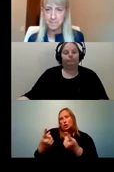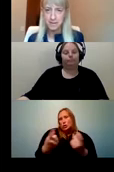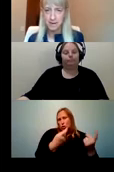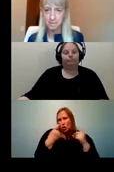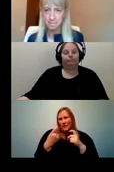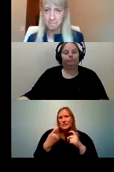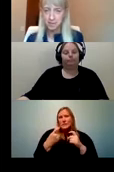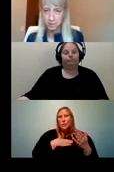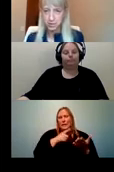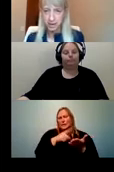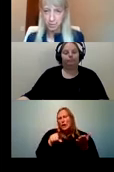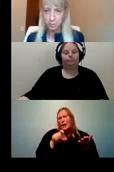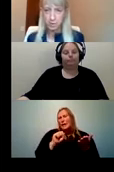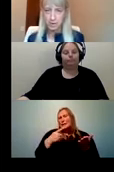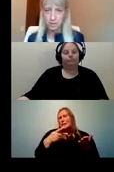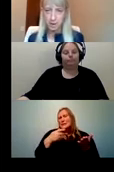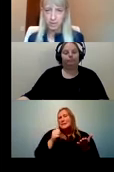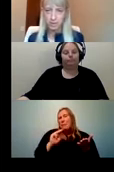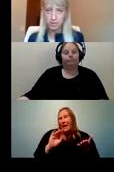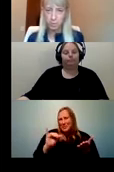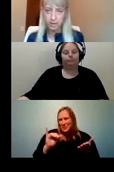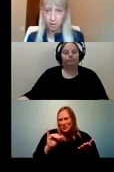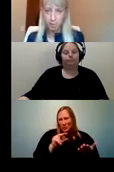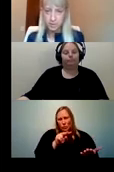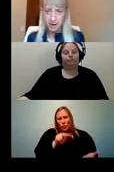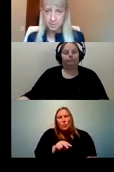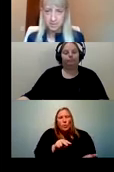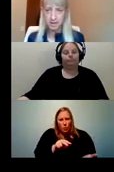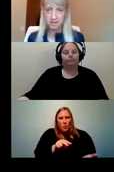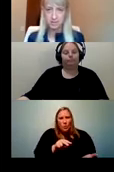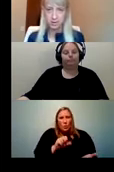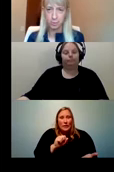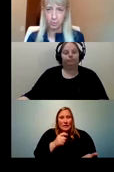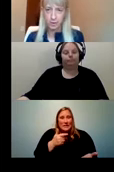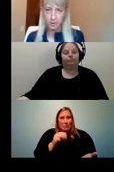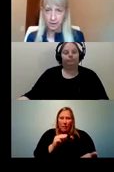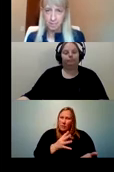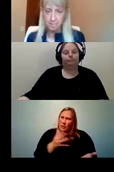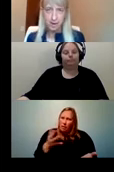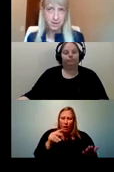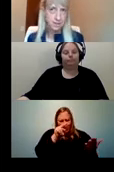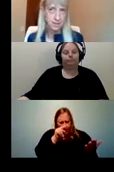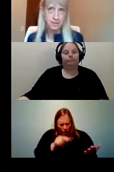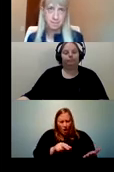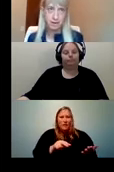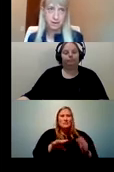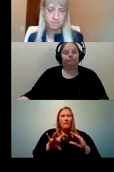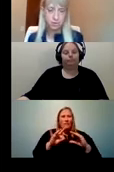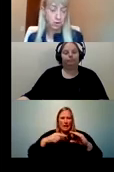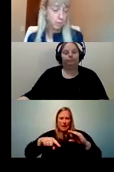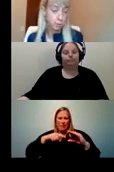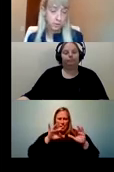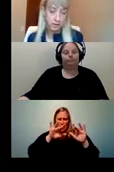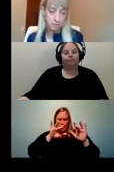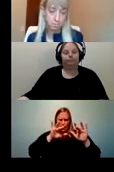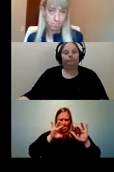spam filters. I know spam filters are working overtime these days, so I'm finding things in my